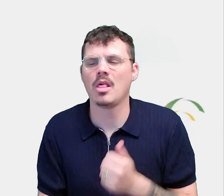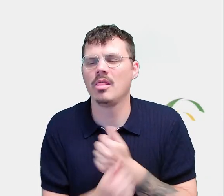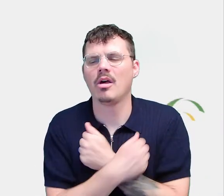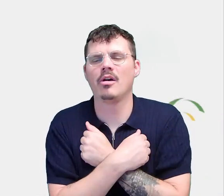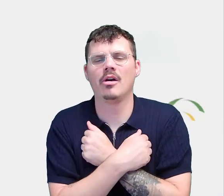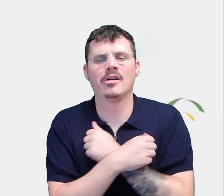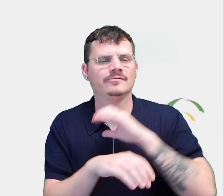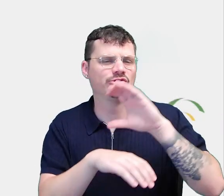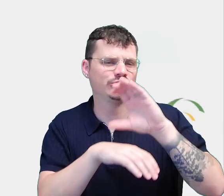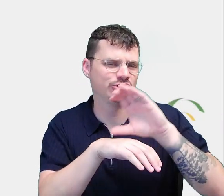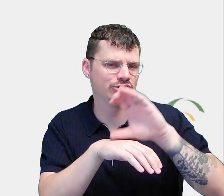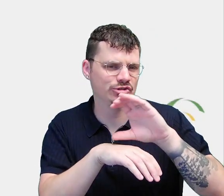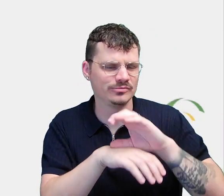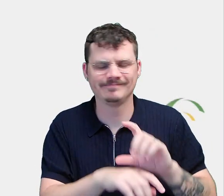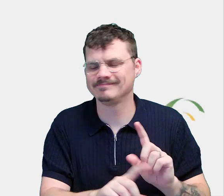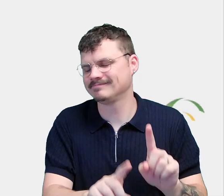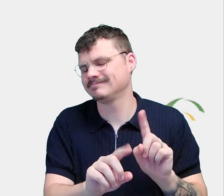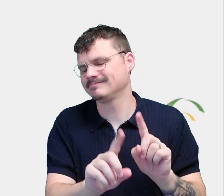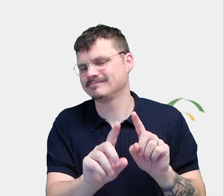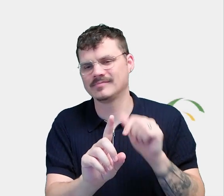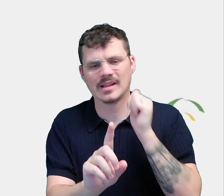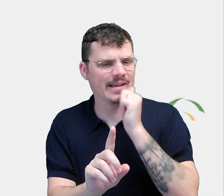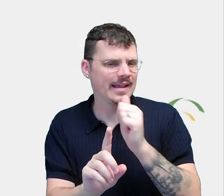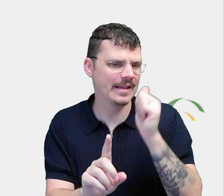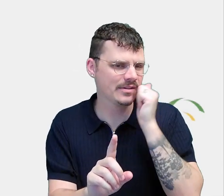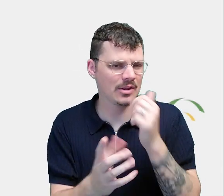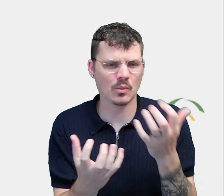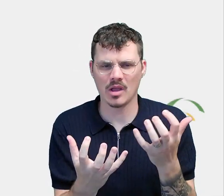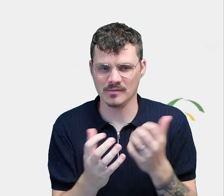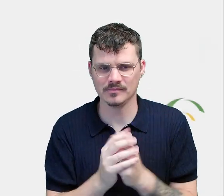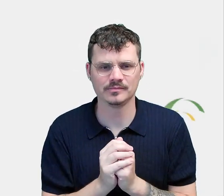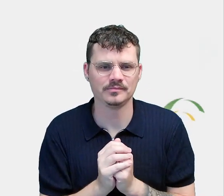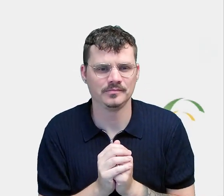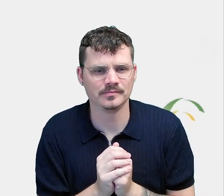loves church, wants to go every single day.